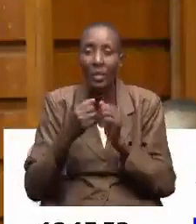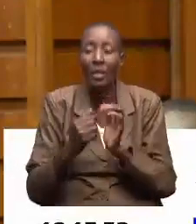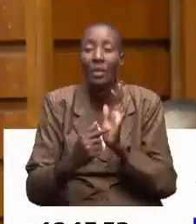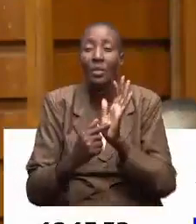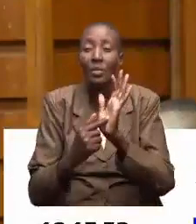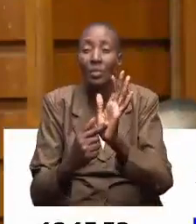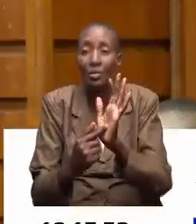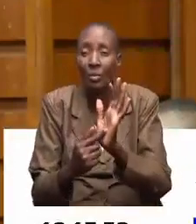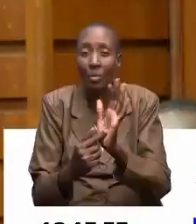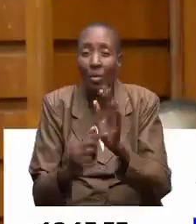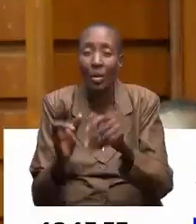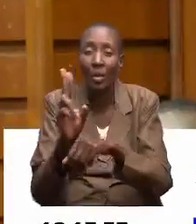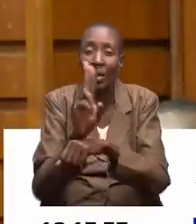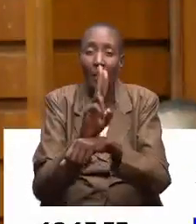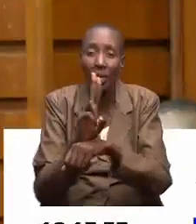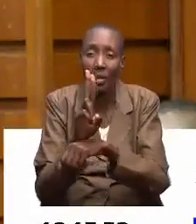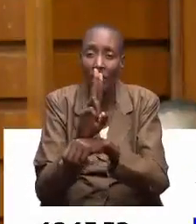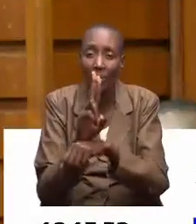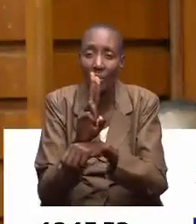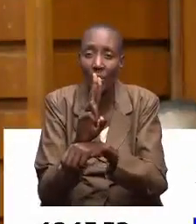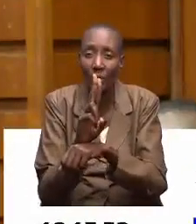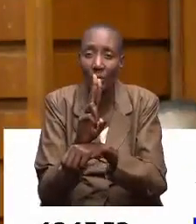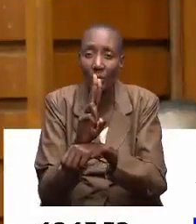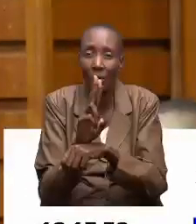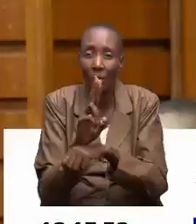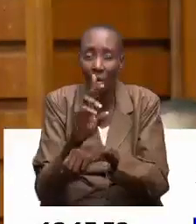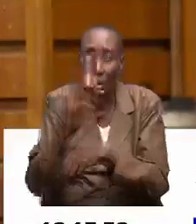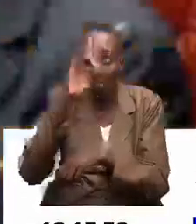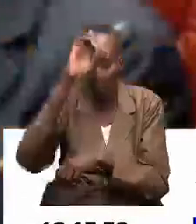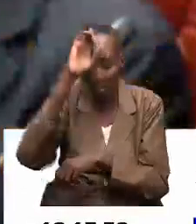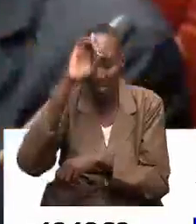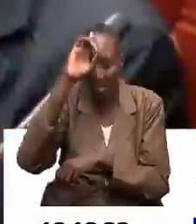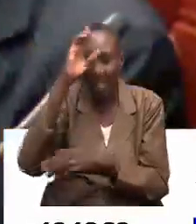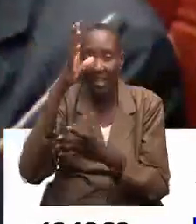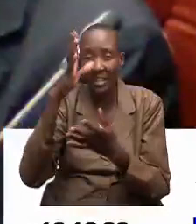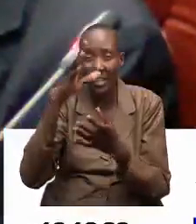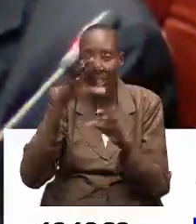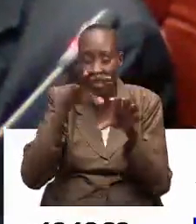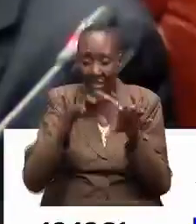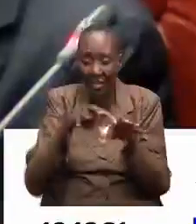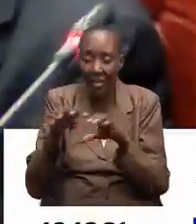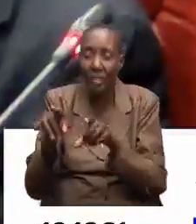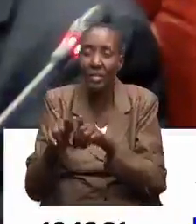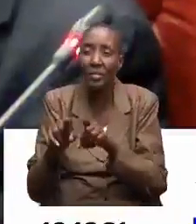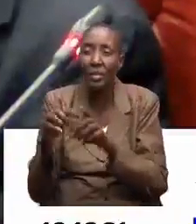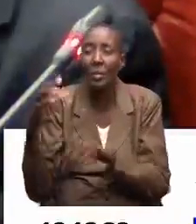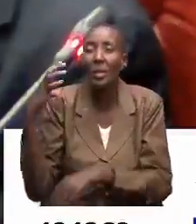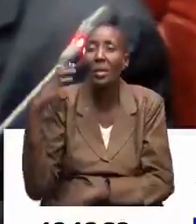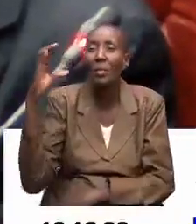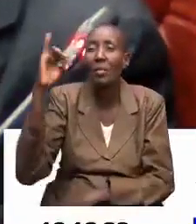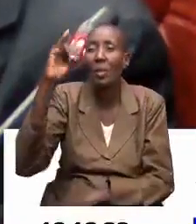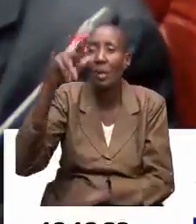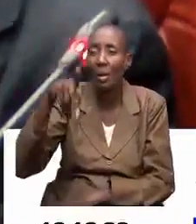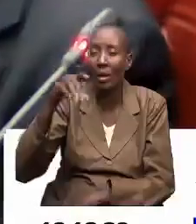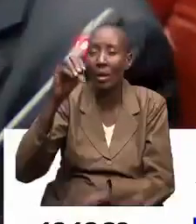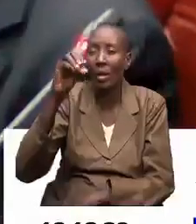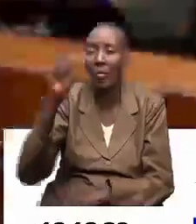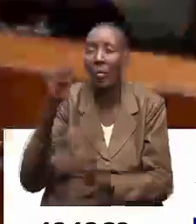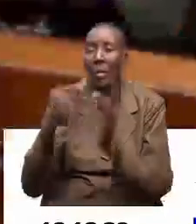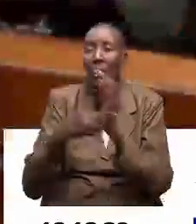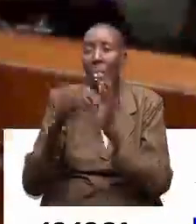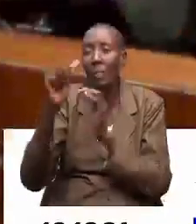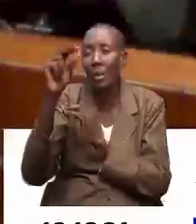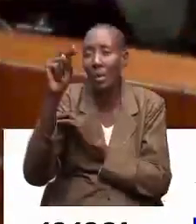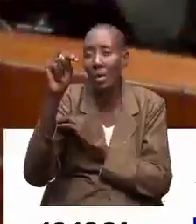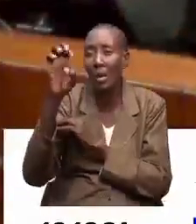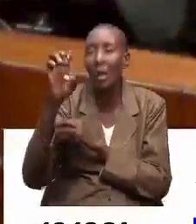indicating, you know, the use of very serious forms of torture. Kwa upande wake mwenyekiti wa IPOA Ann Makori amekiri